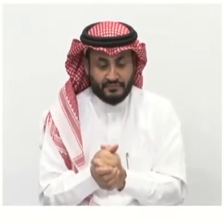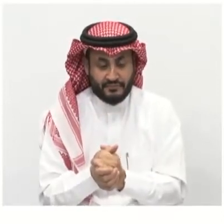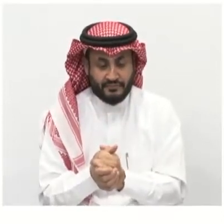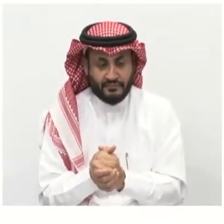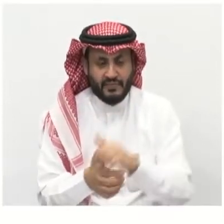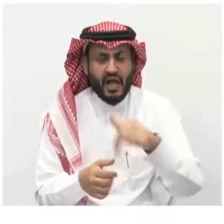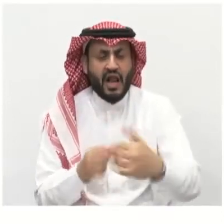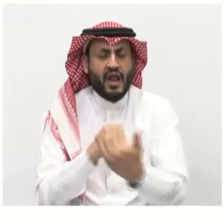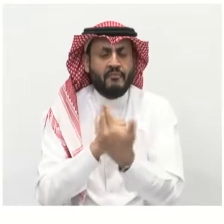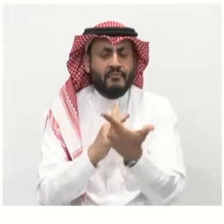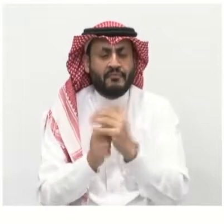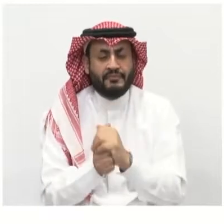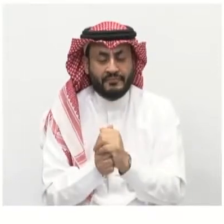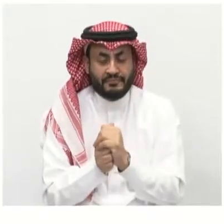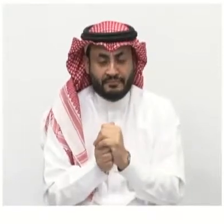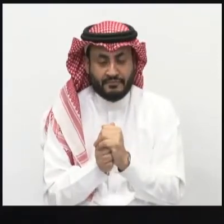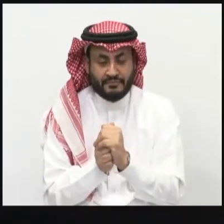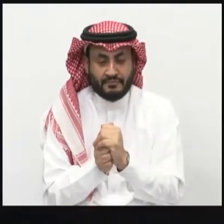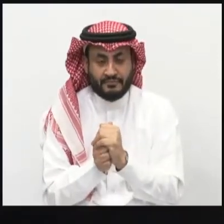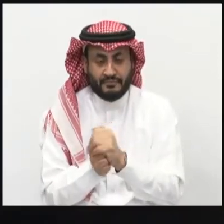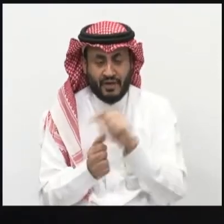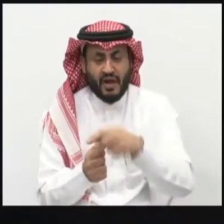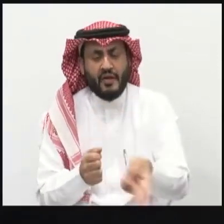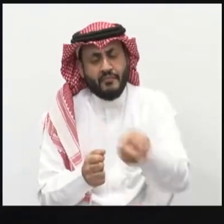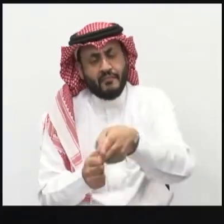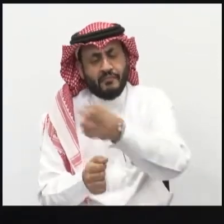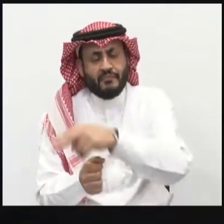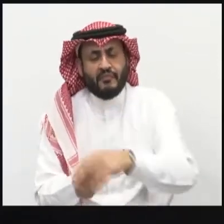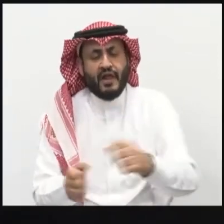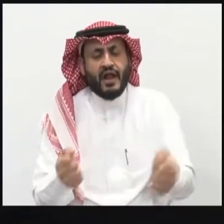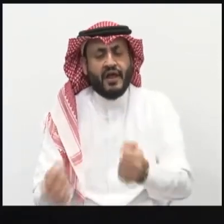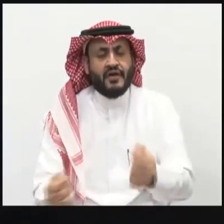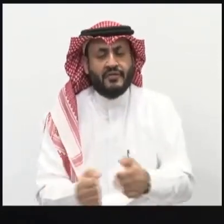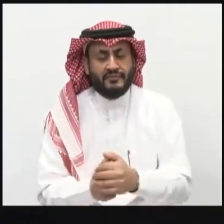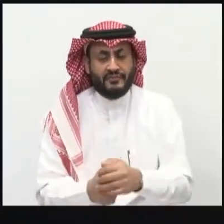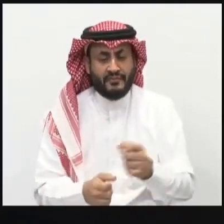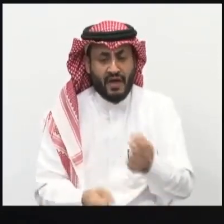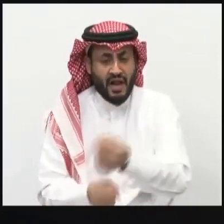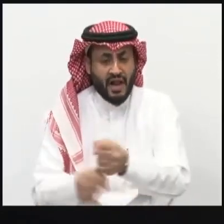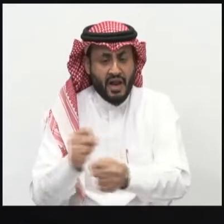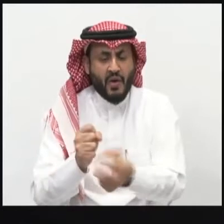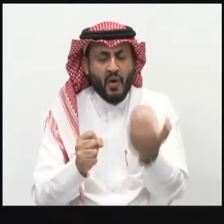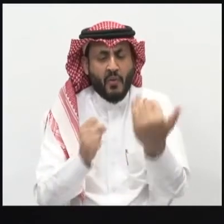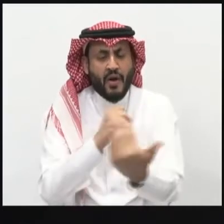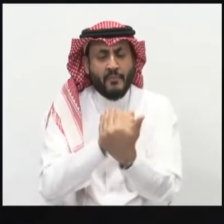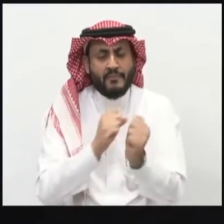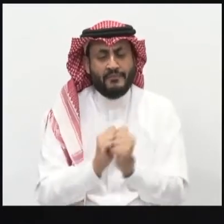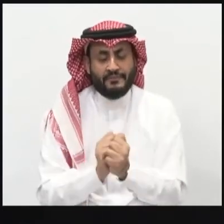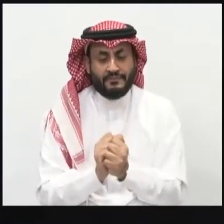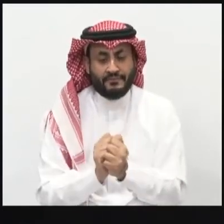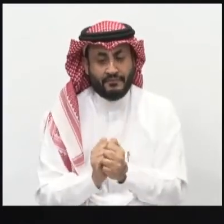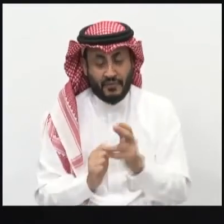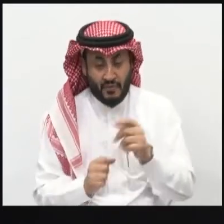we going to do today? Today we are going to continue our enrichment by using what we have learned. So we've learned